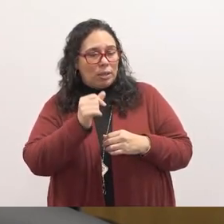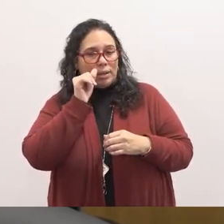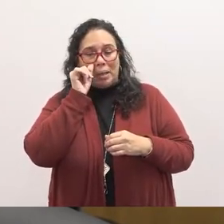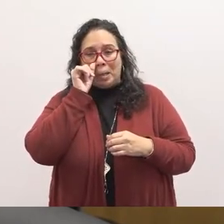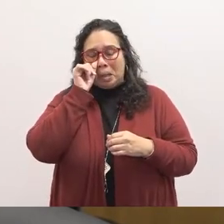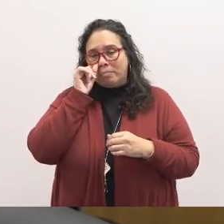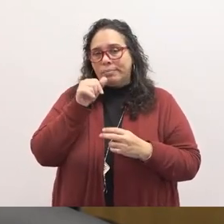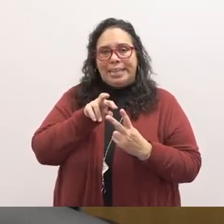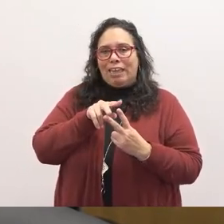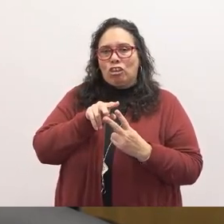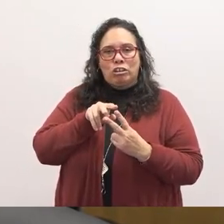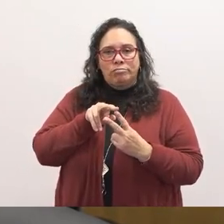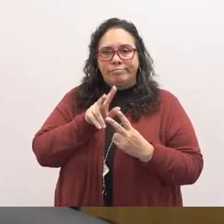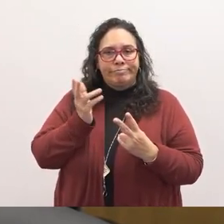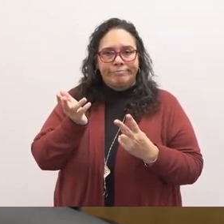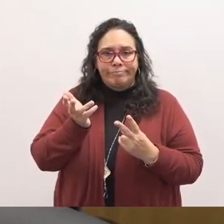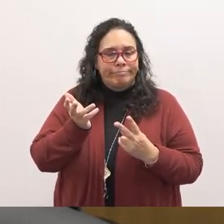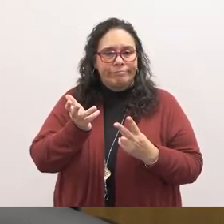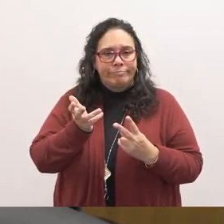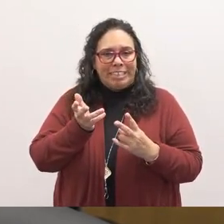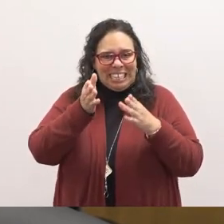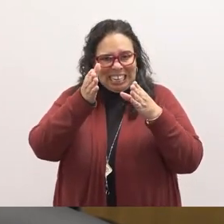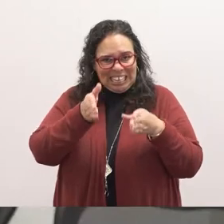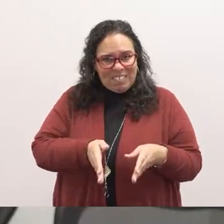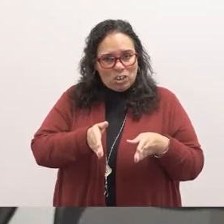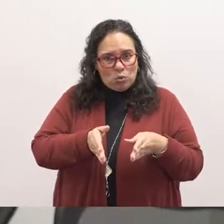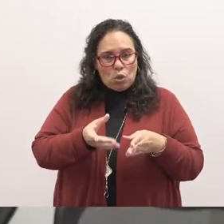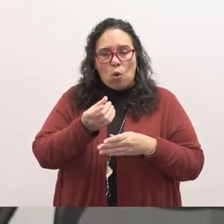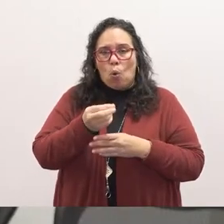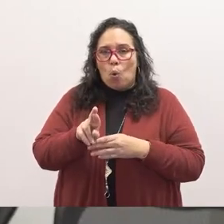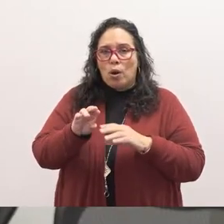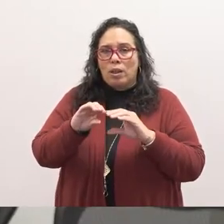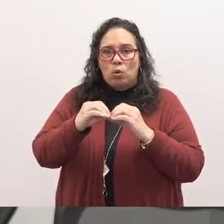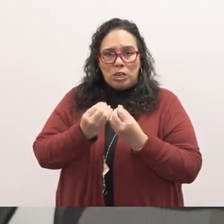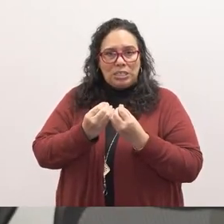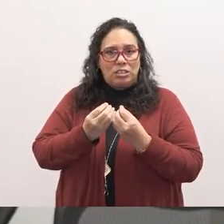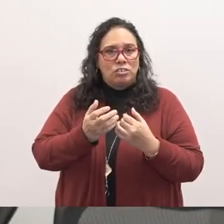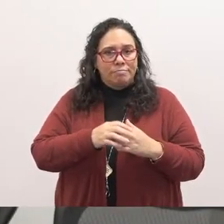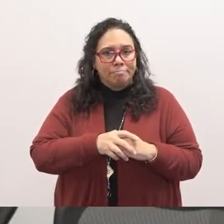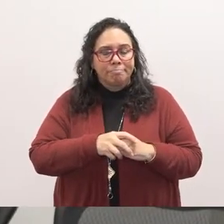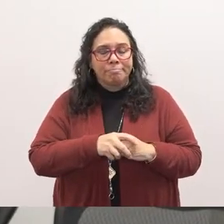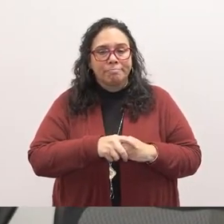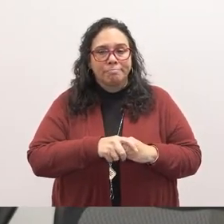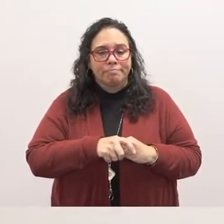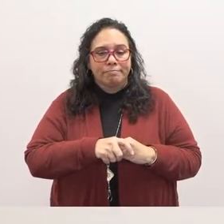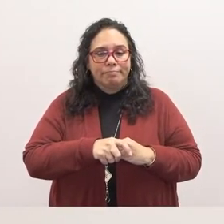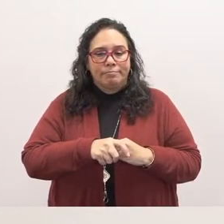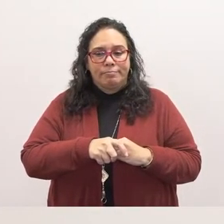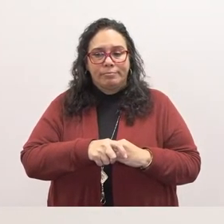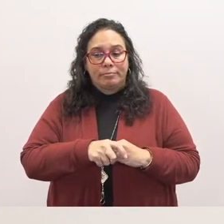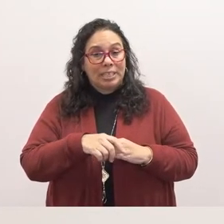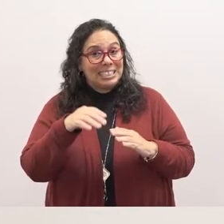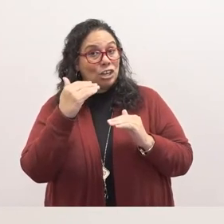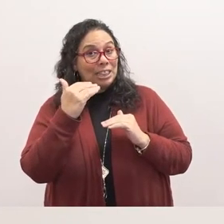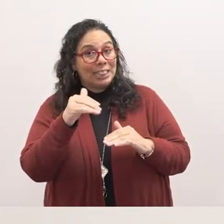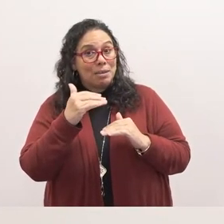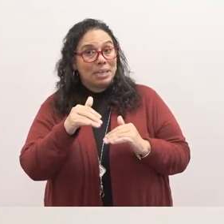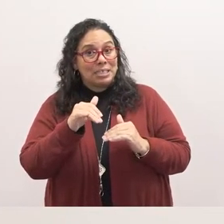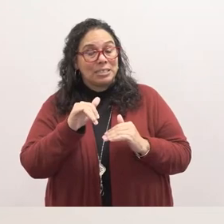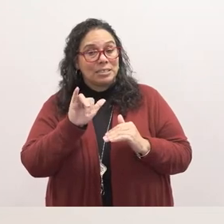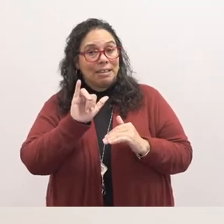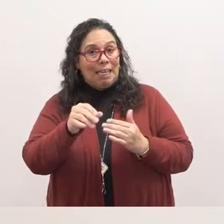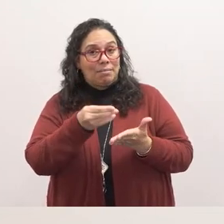It's either, in the law it says either individual or organization, is what it says. Yeah. Is there a limit to that